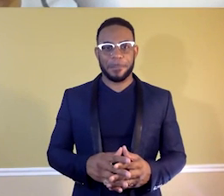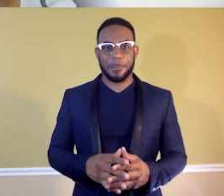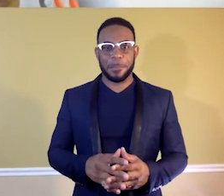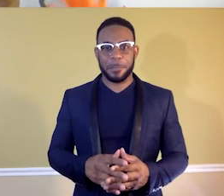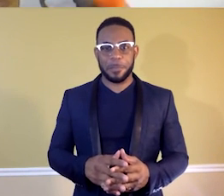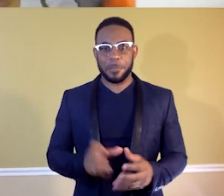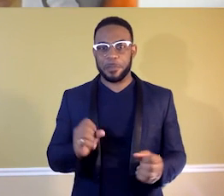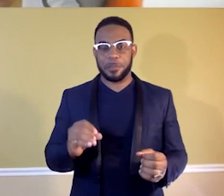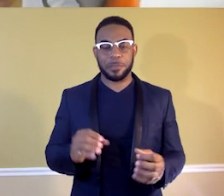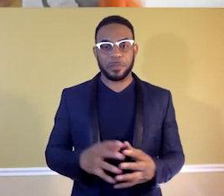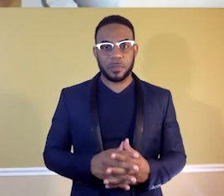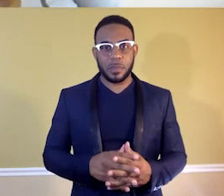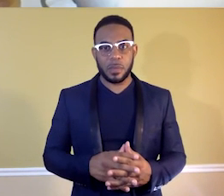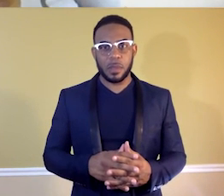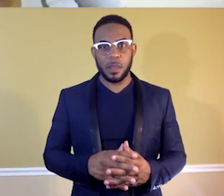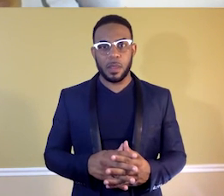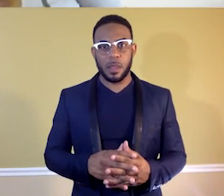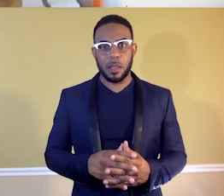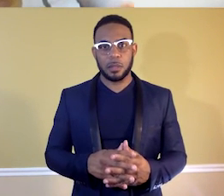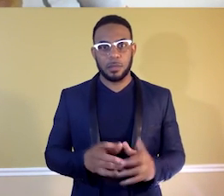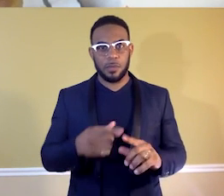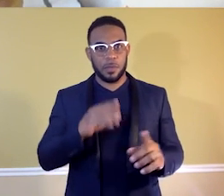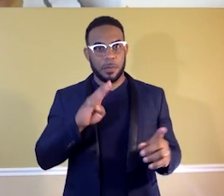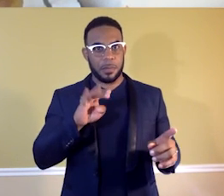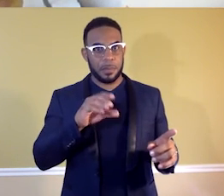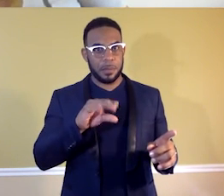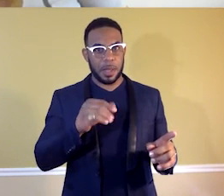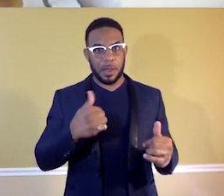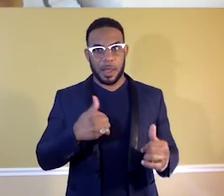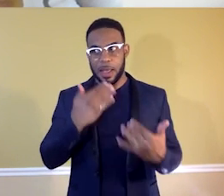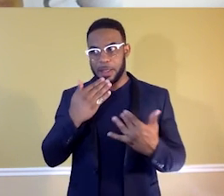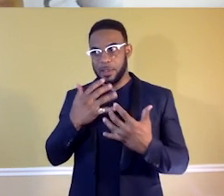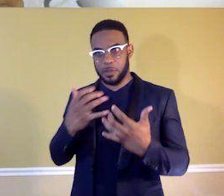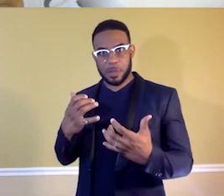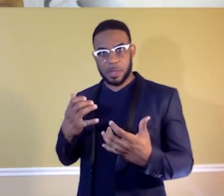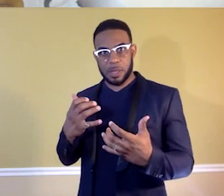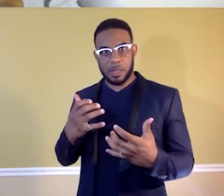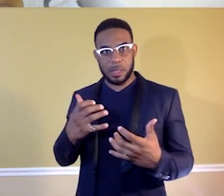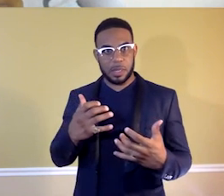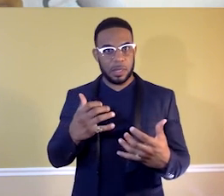And so from Banjo and I, thank you so much. And